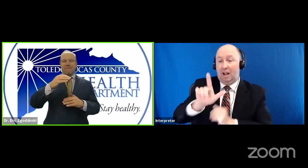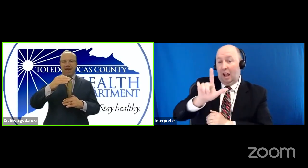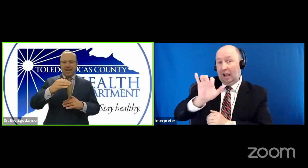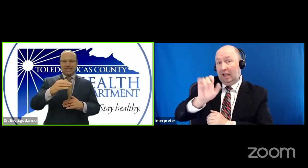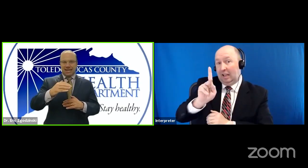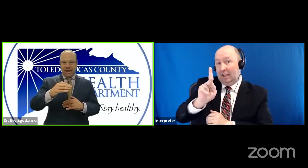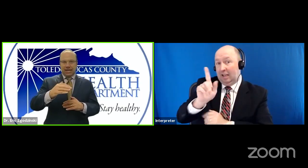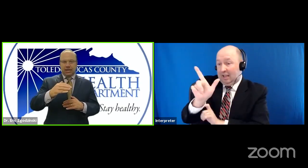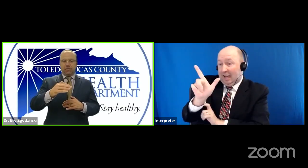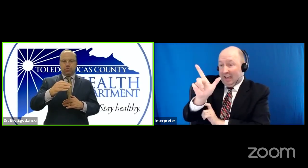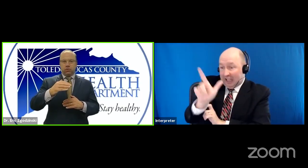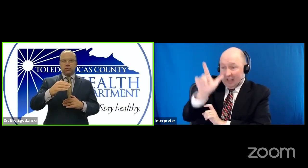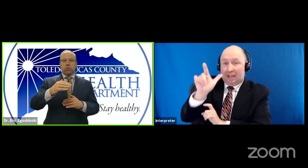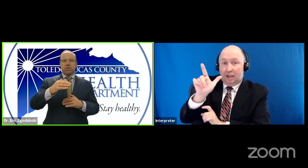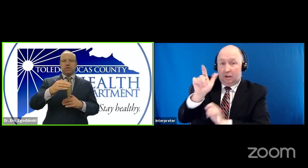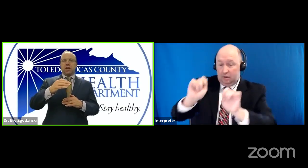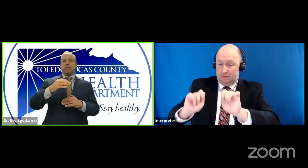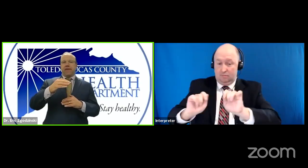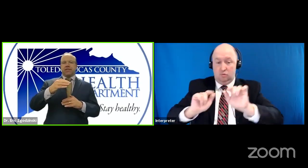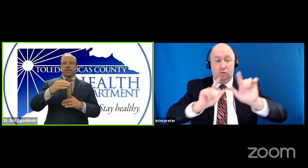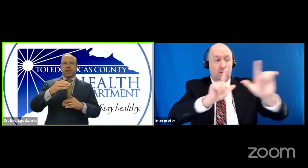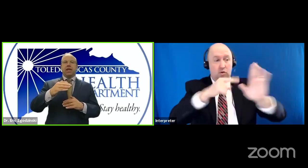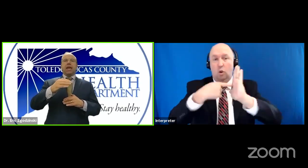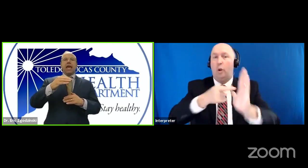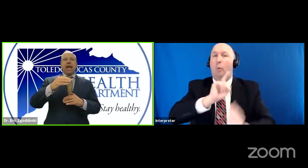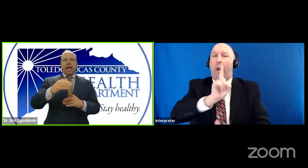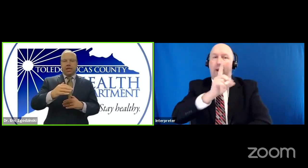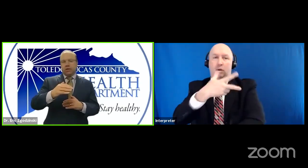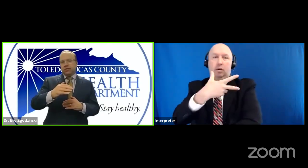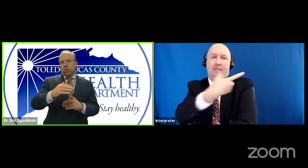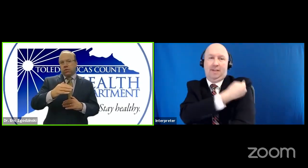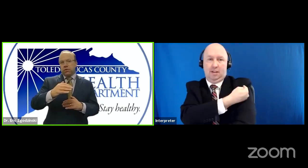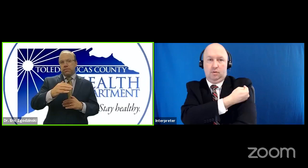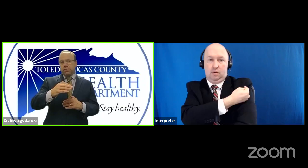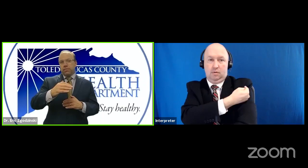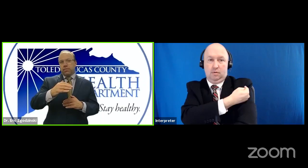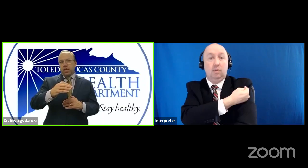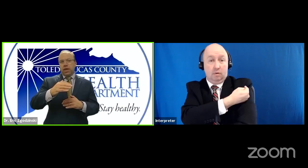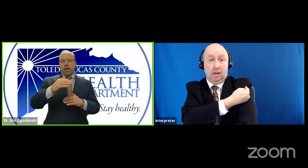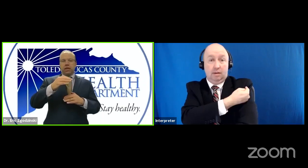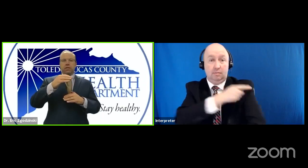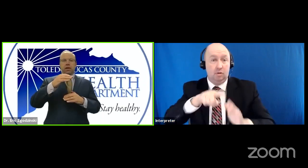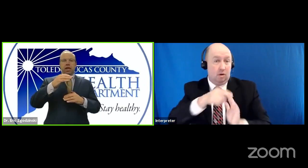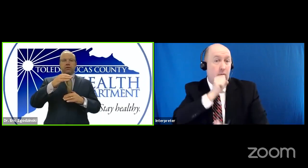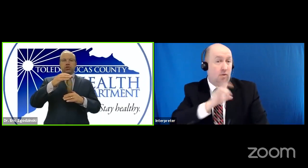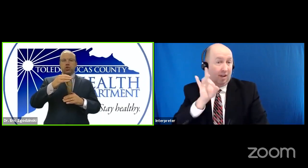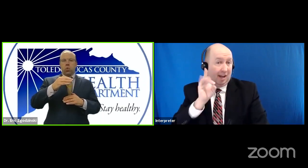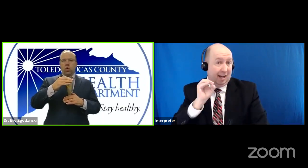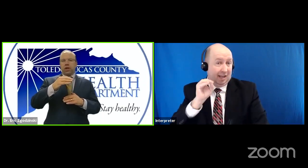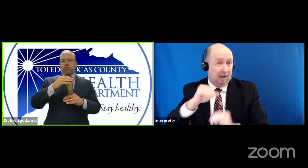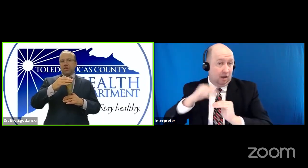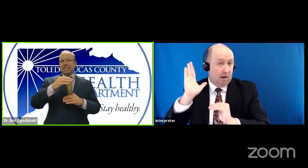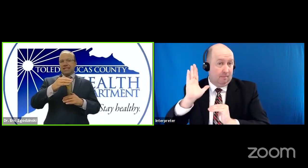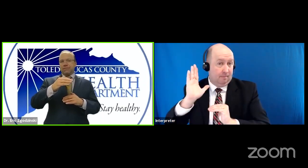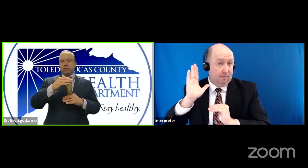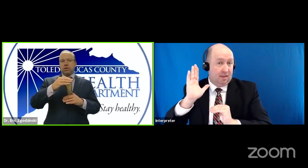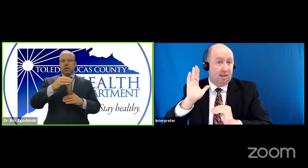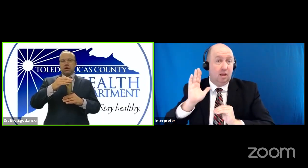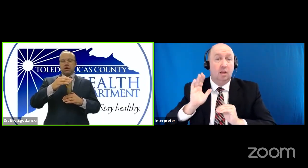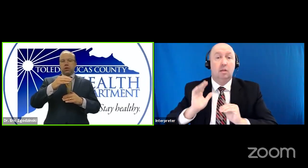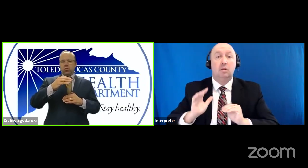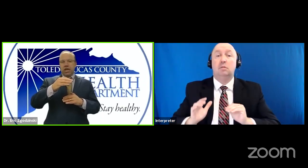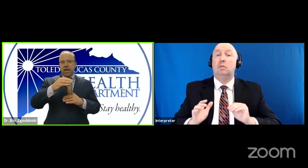and get vaccinated if you so desire to be vaccinated, 80 years and older. And again, there's 23